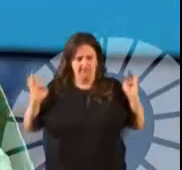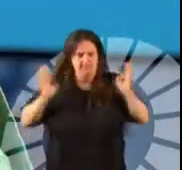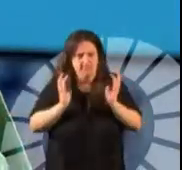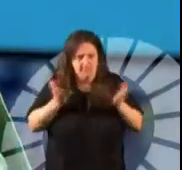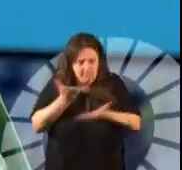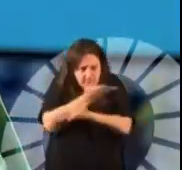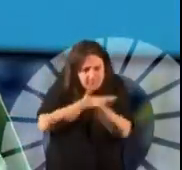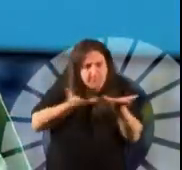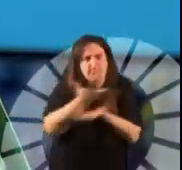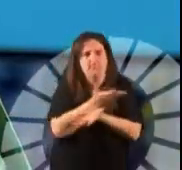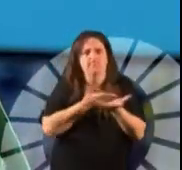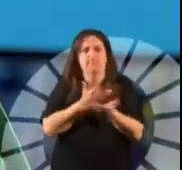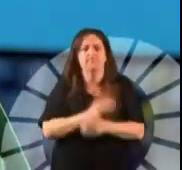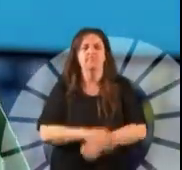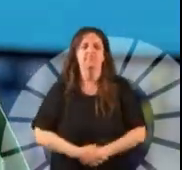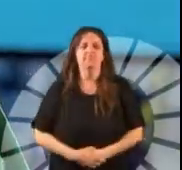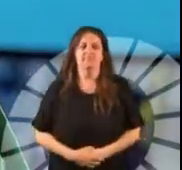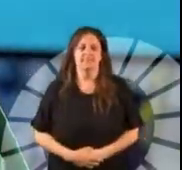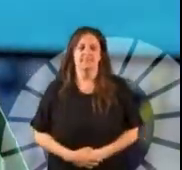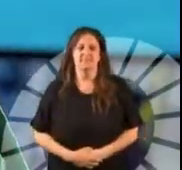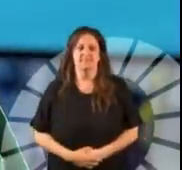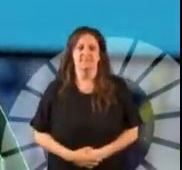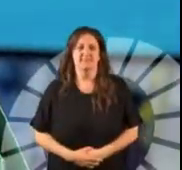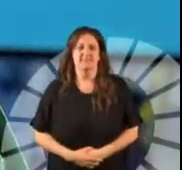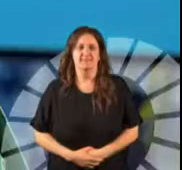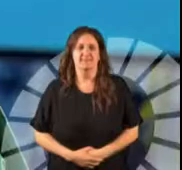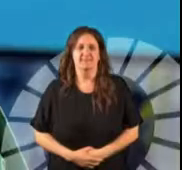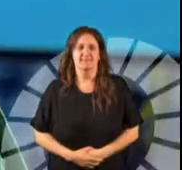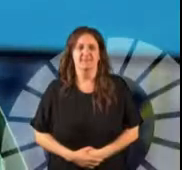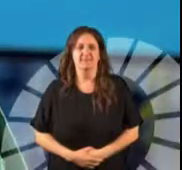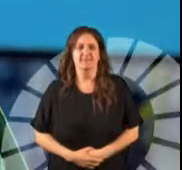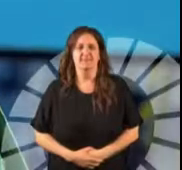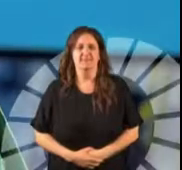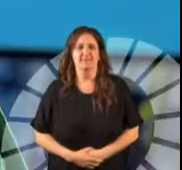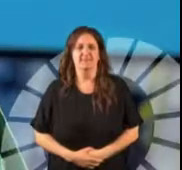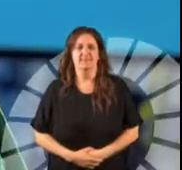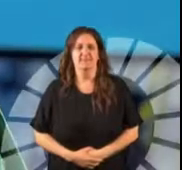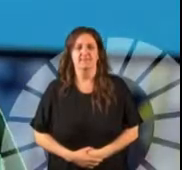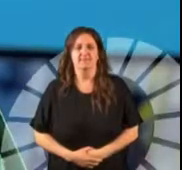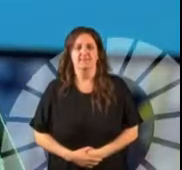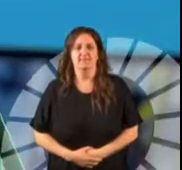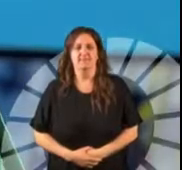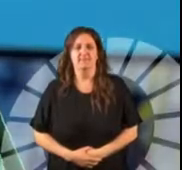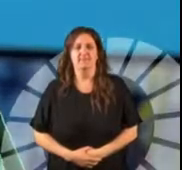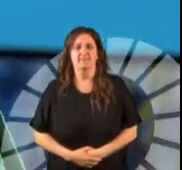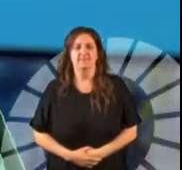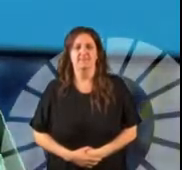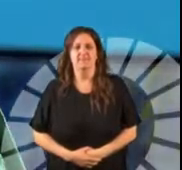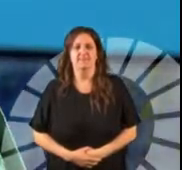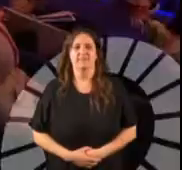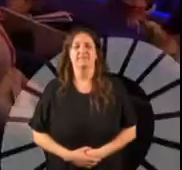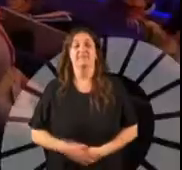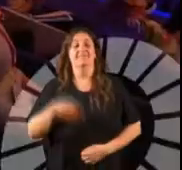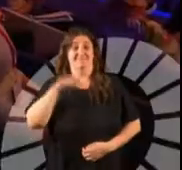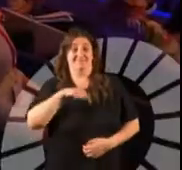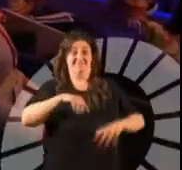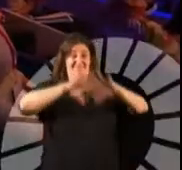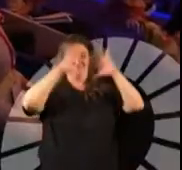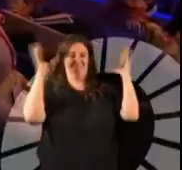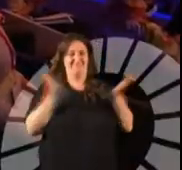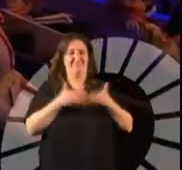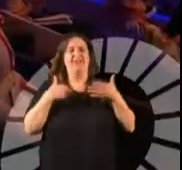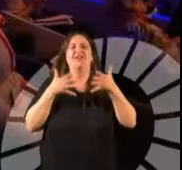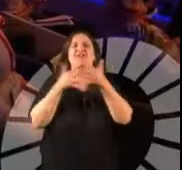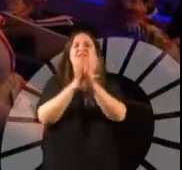are. So this is what we see as enhanced multilateralism. This is what we